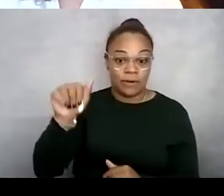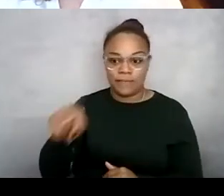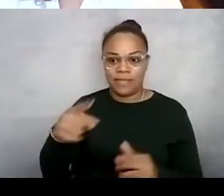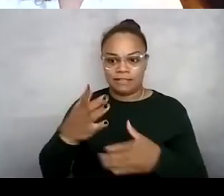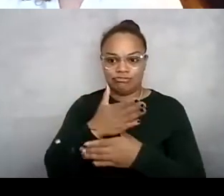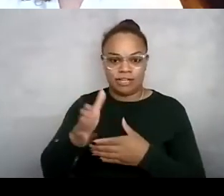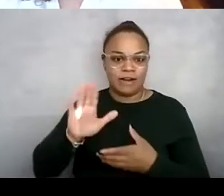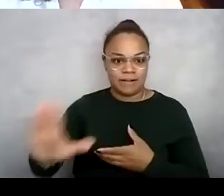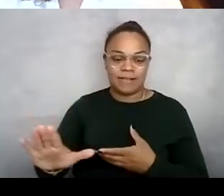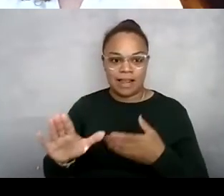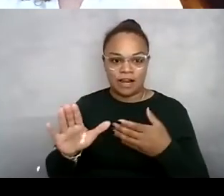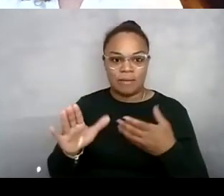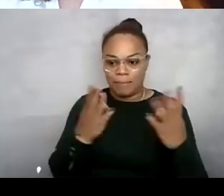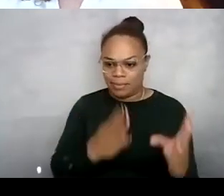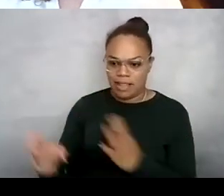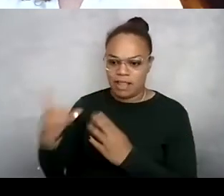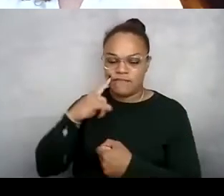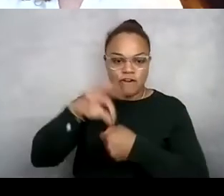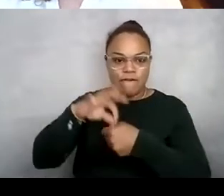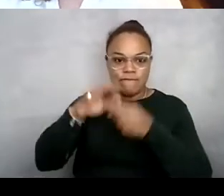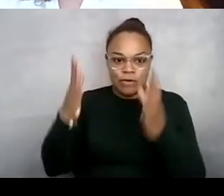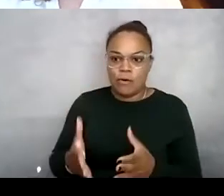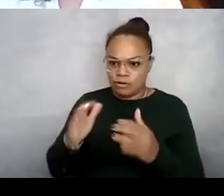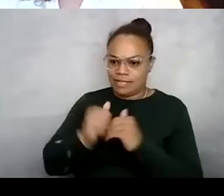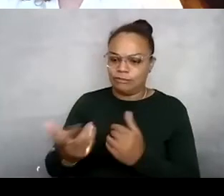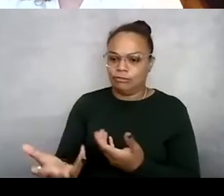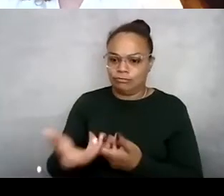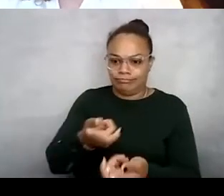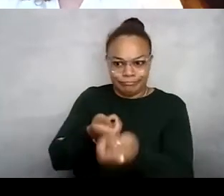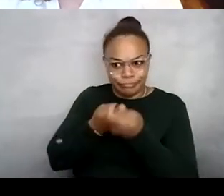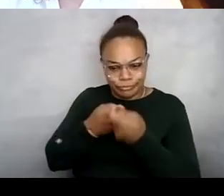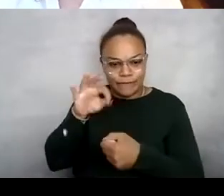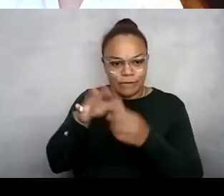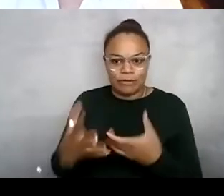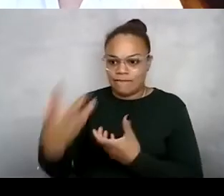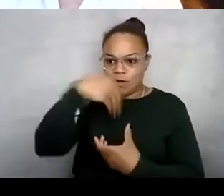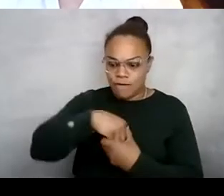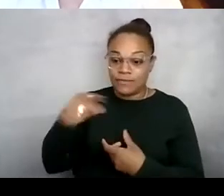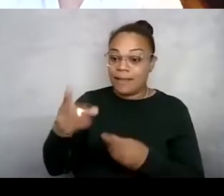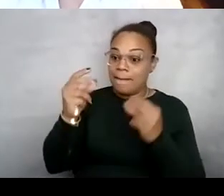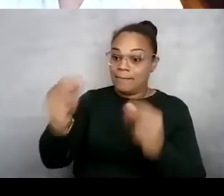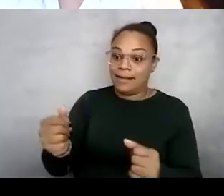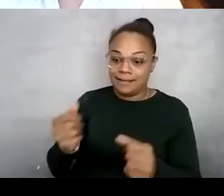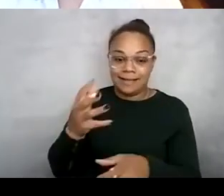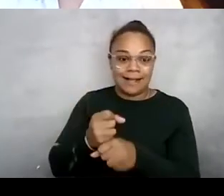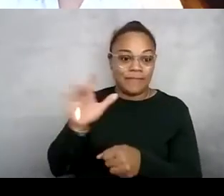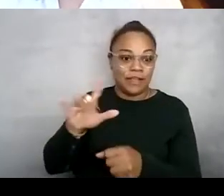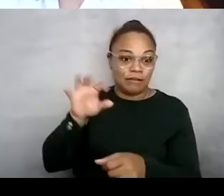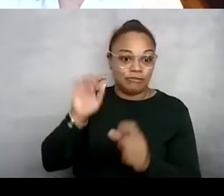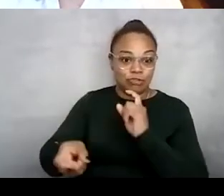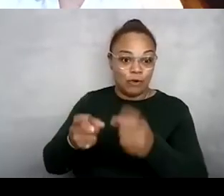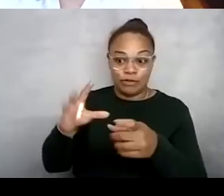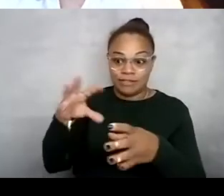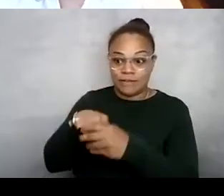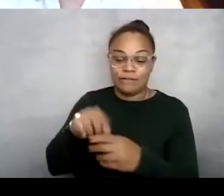voter turnout. He said they offered their volunteers, they immediately enlisted their donors to support us. And I remember he said, and most of